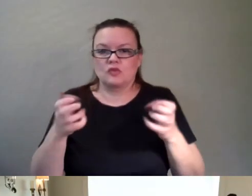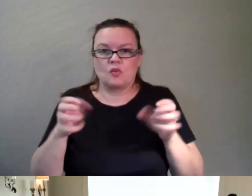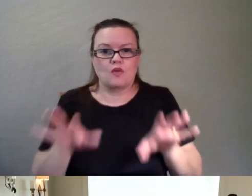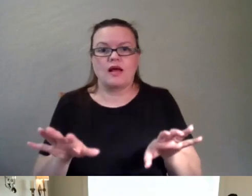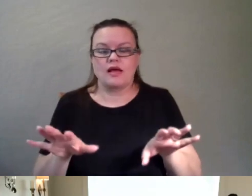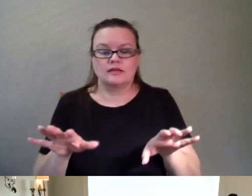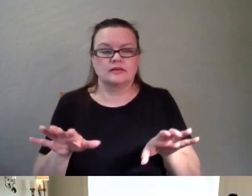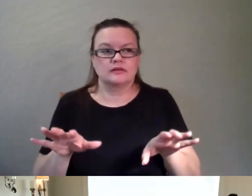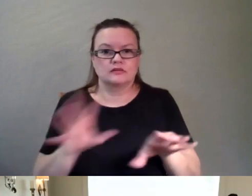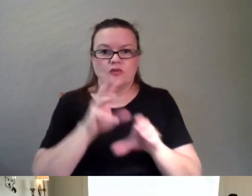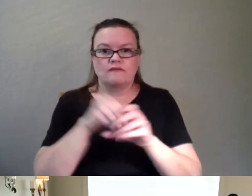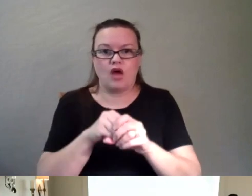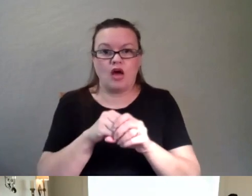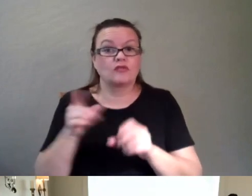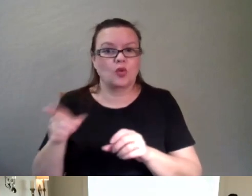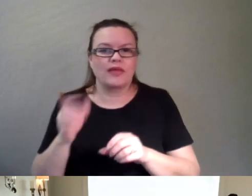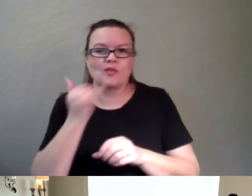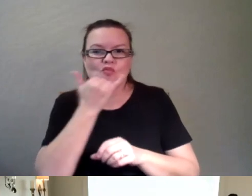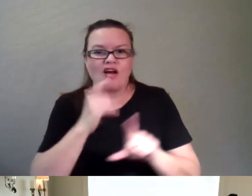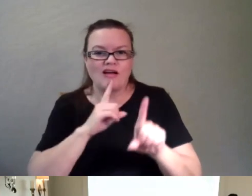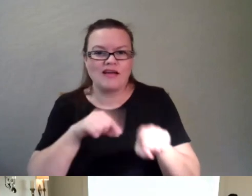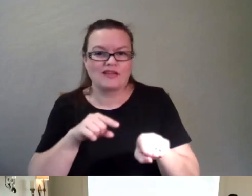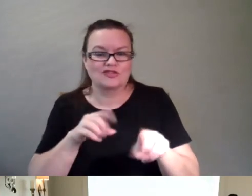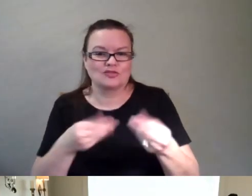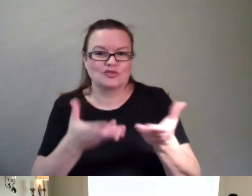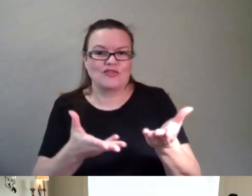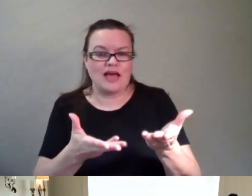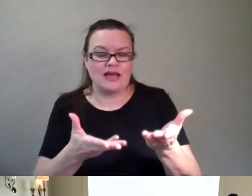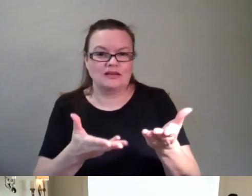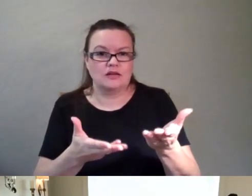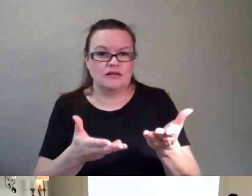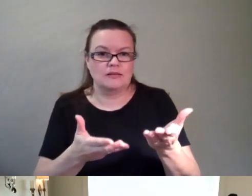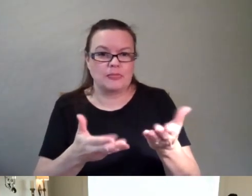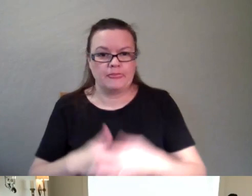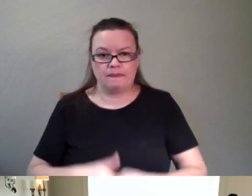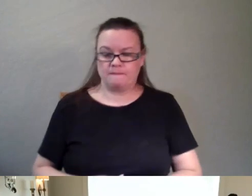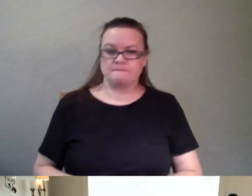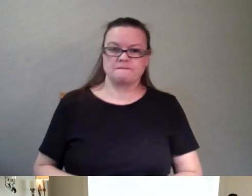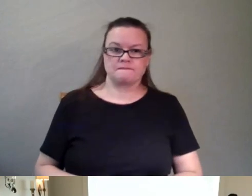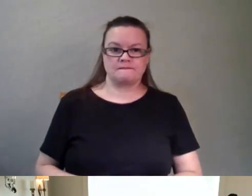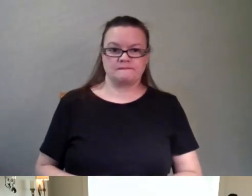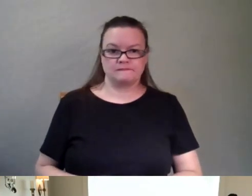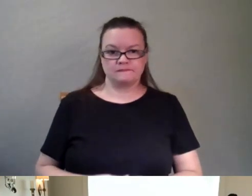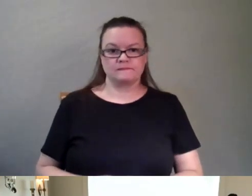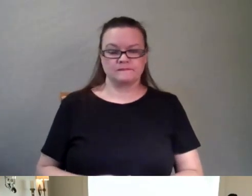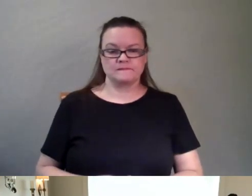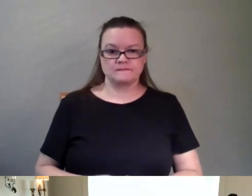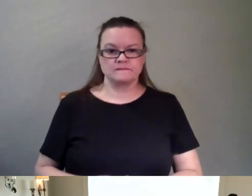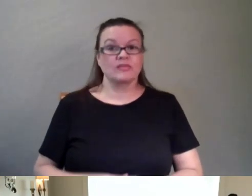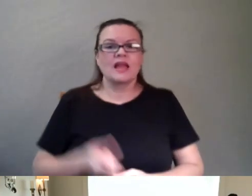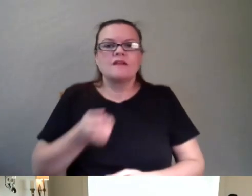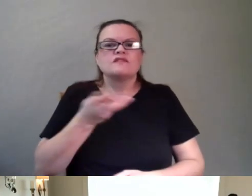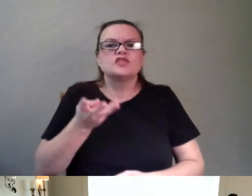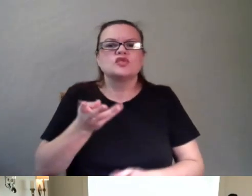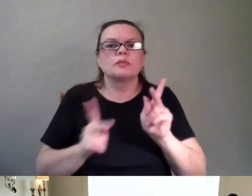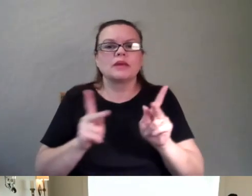incorrect answers on purpose, right? So that's on top of just fewer and fewer people being willing to